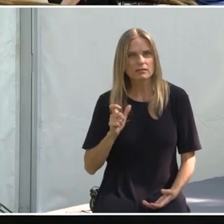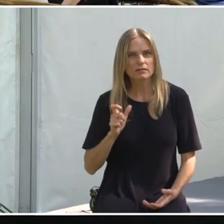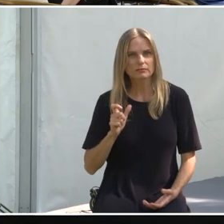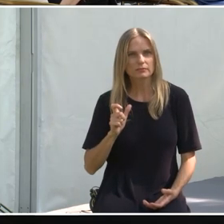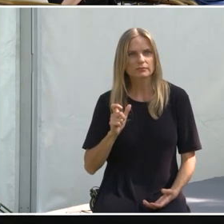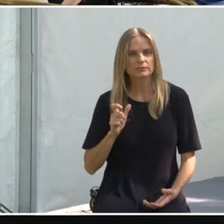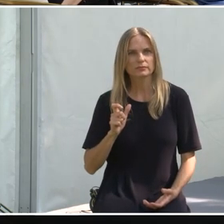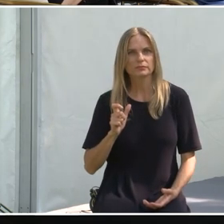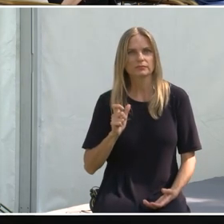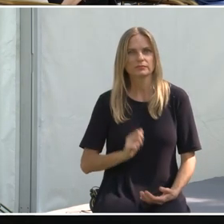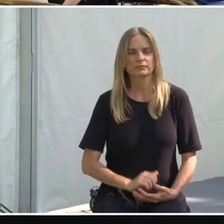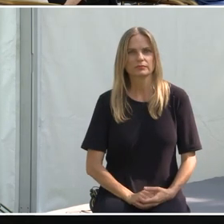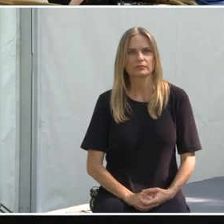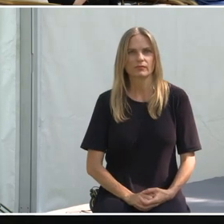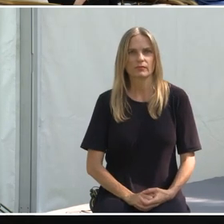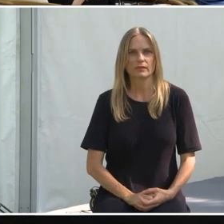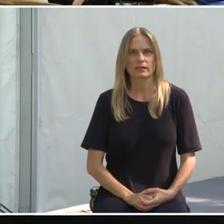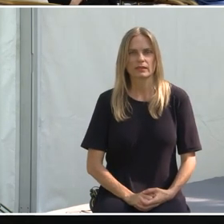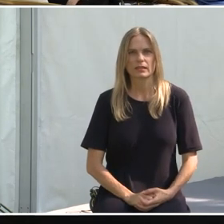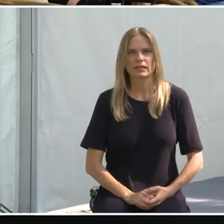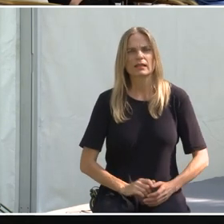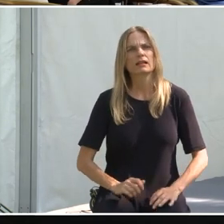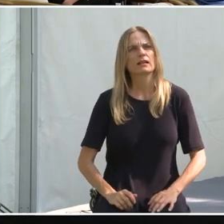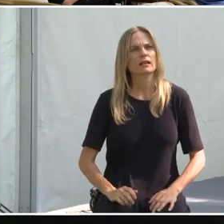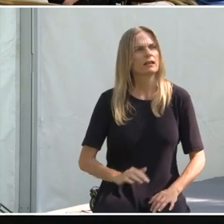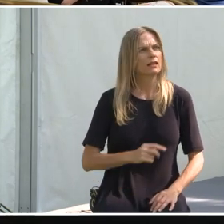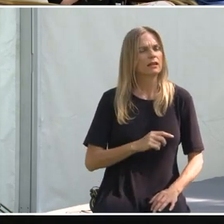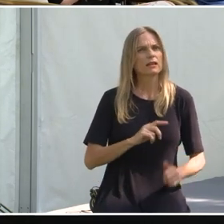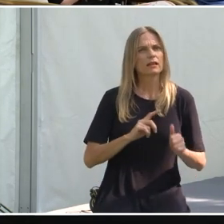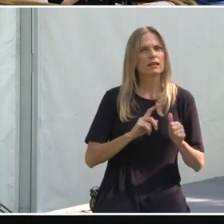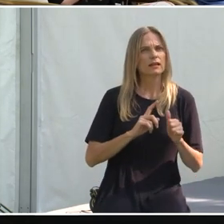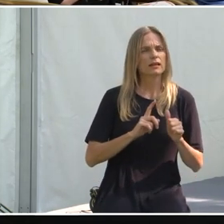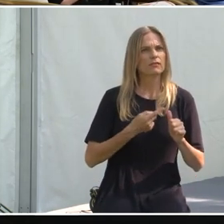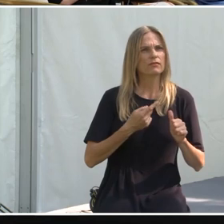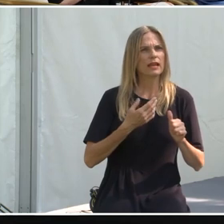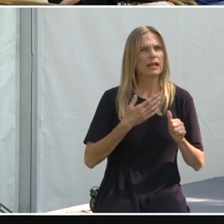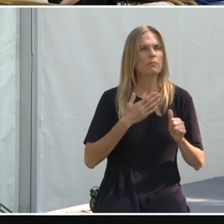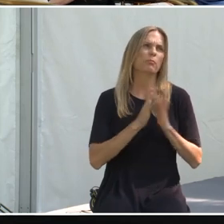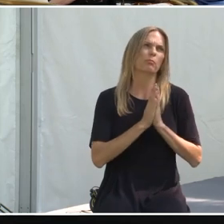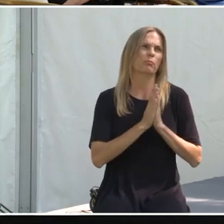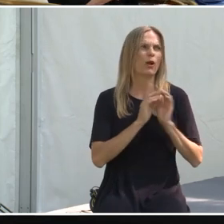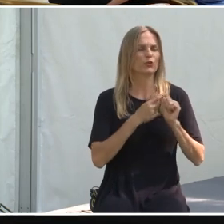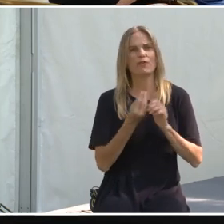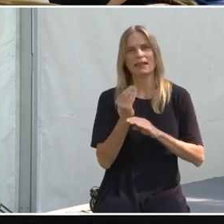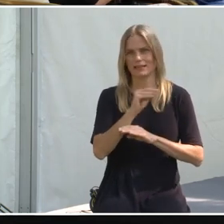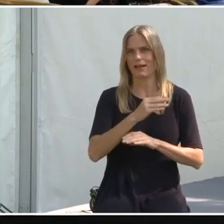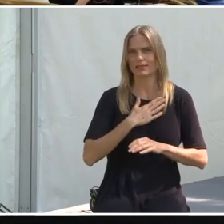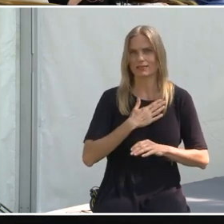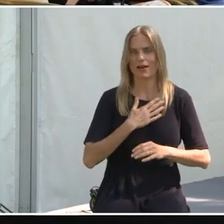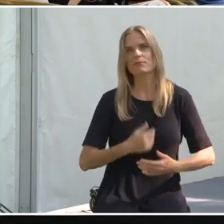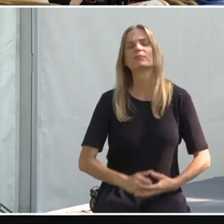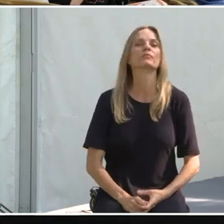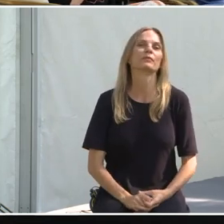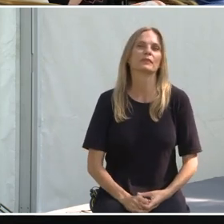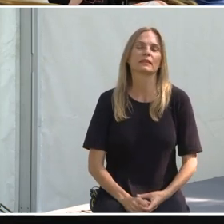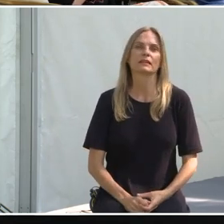colleagues in Latvia. Can I still add about the humor part, please? Go ahead, Dina. I mean, you've just done just it anyway. We just have